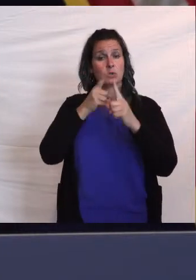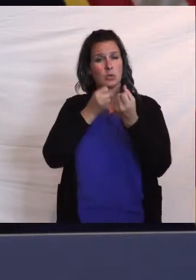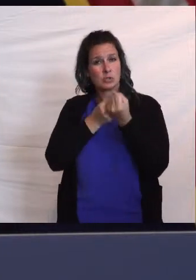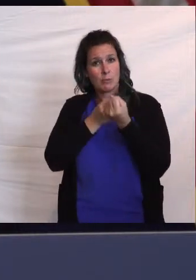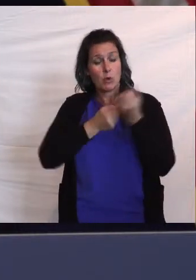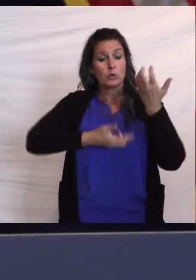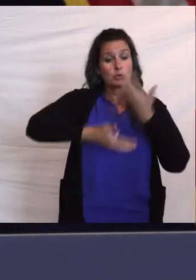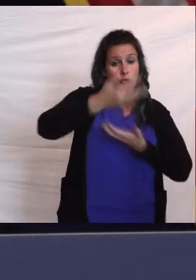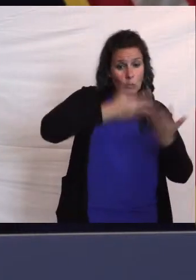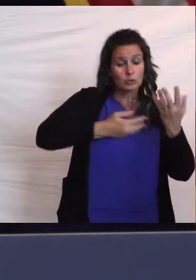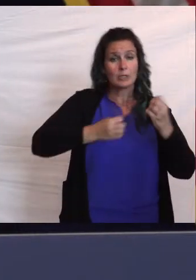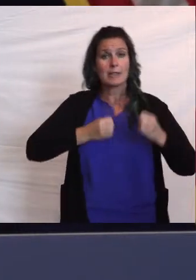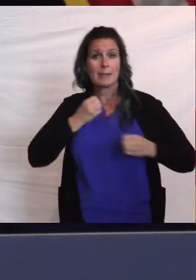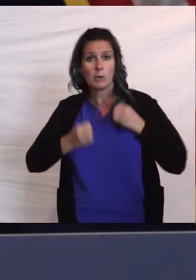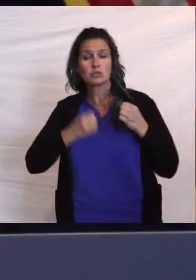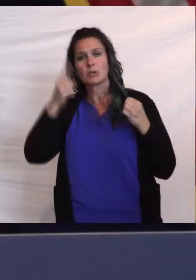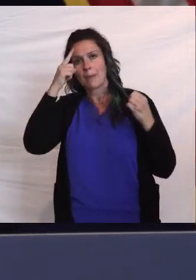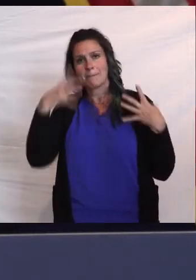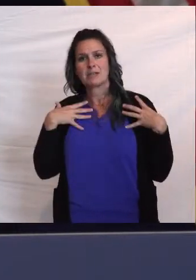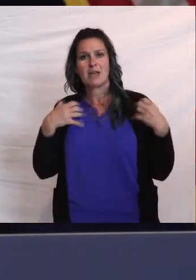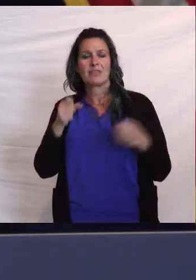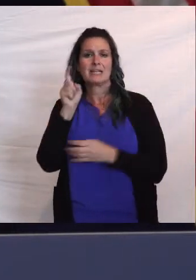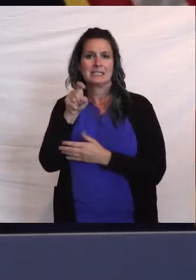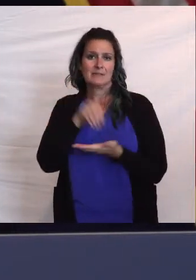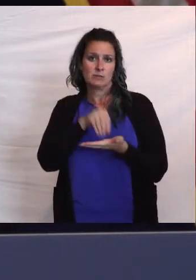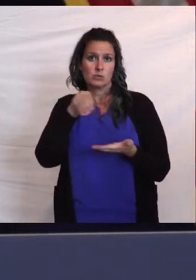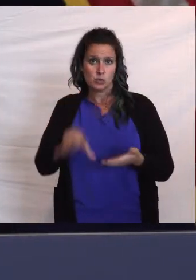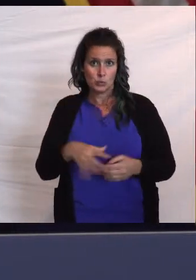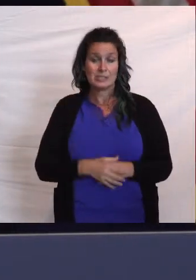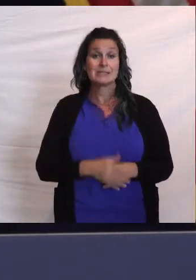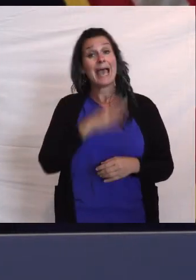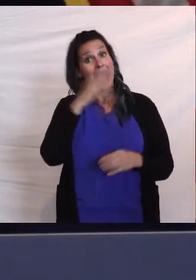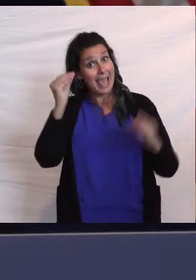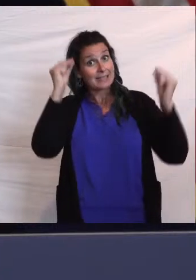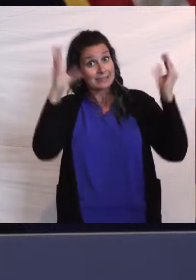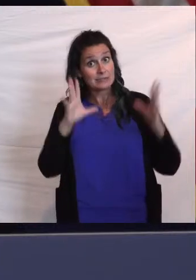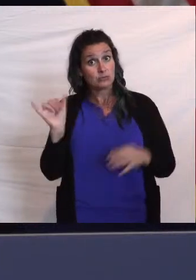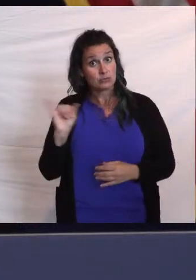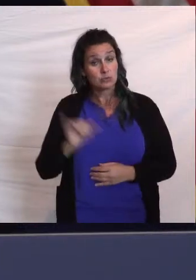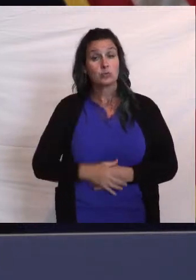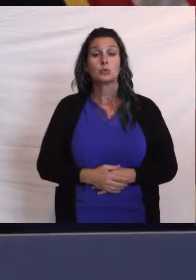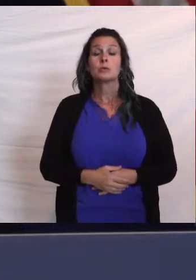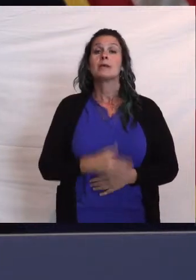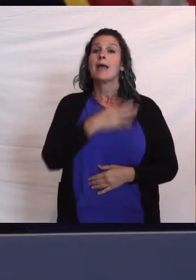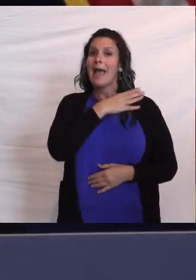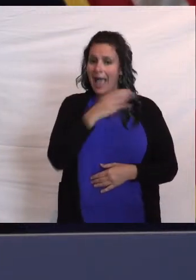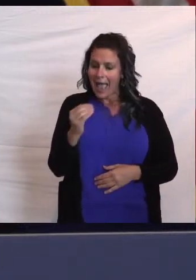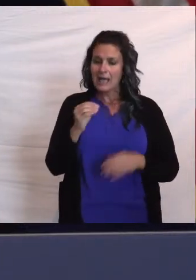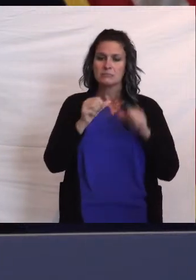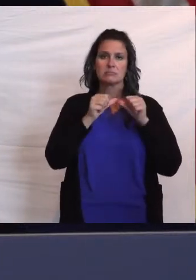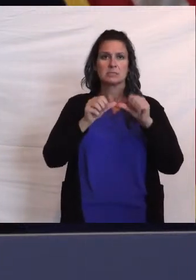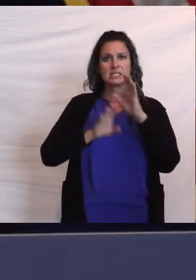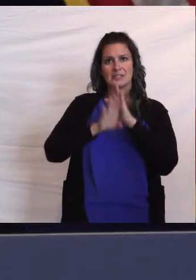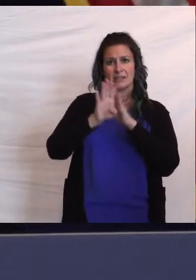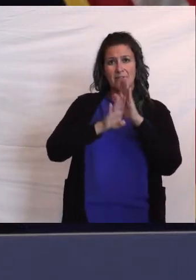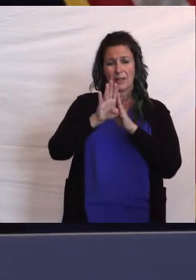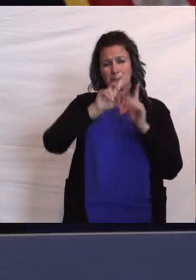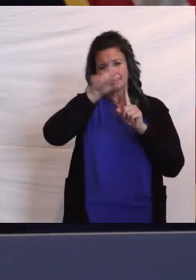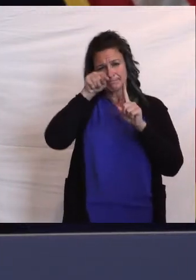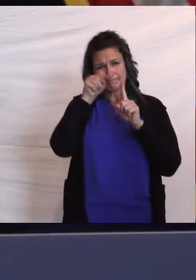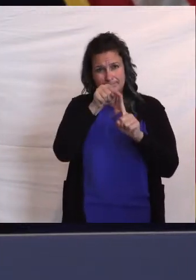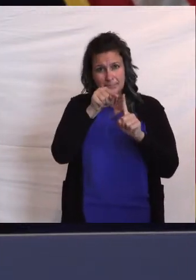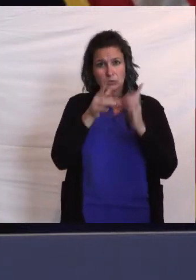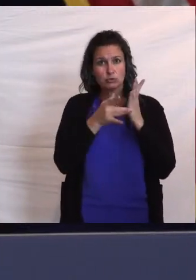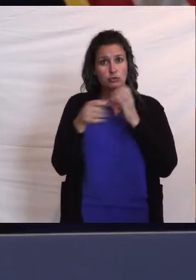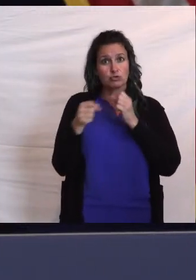social, emotional, and mental health needs of students and educators, and developing specific strategies